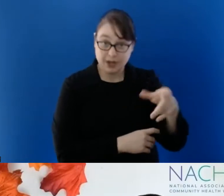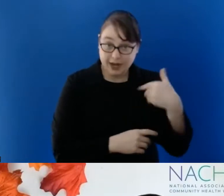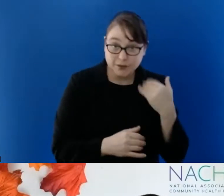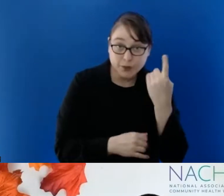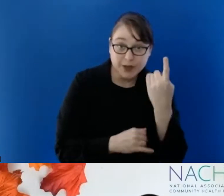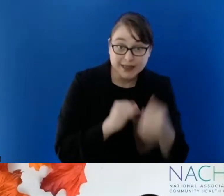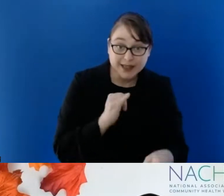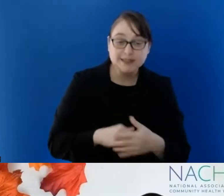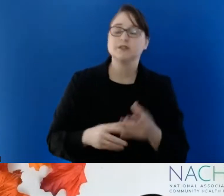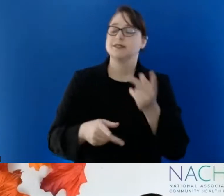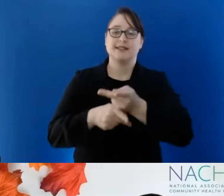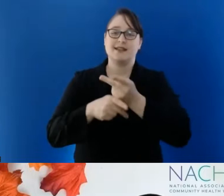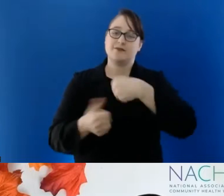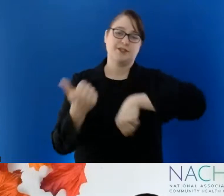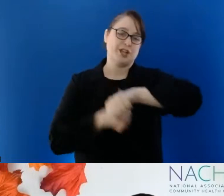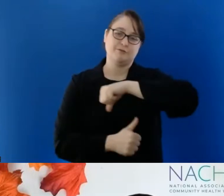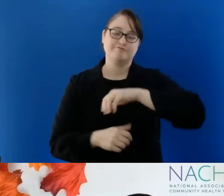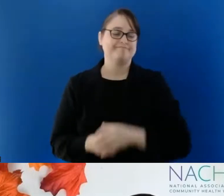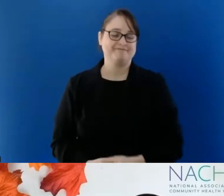take care of each other.